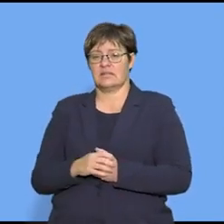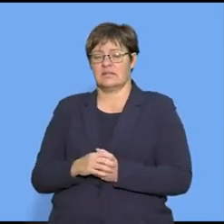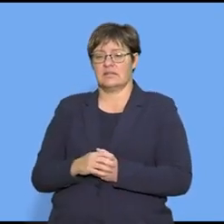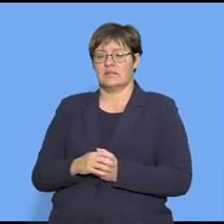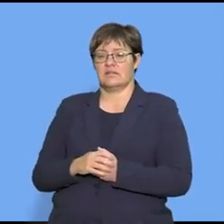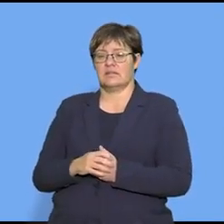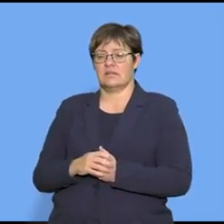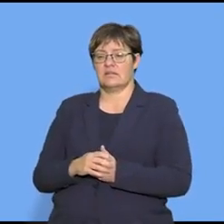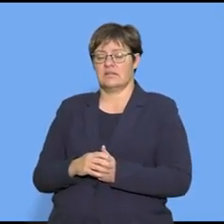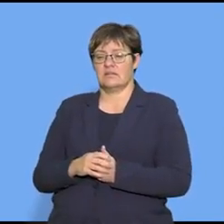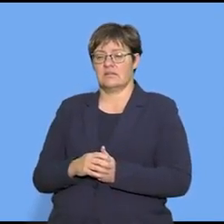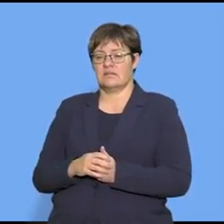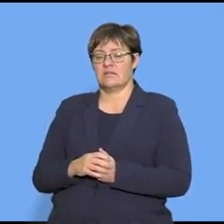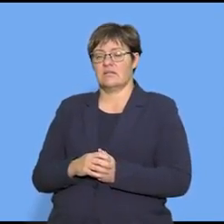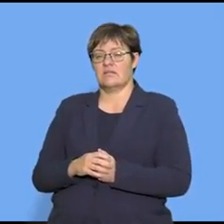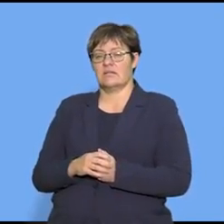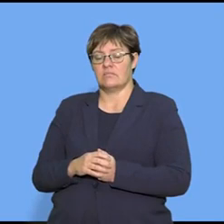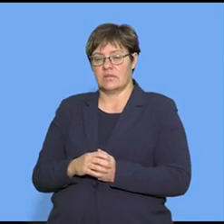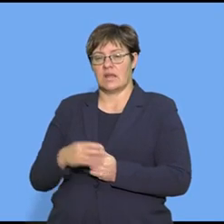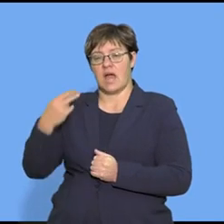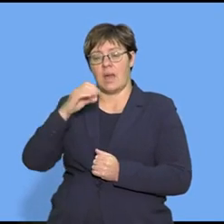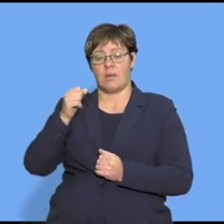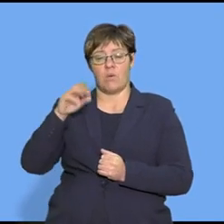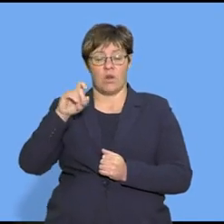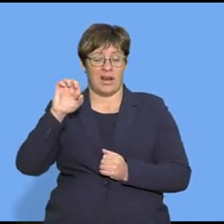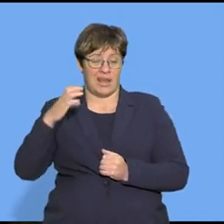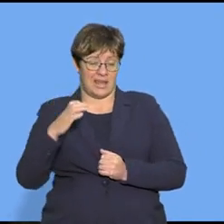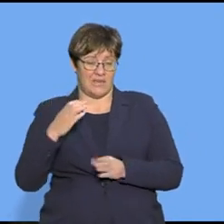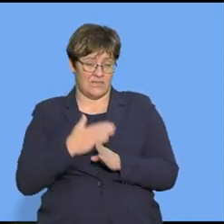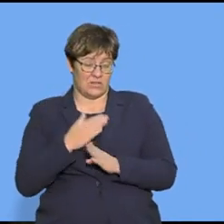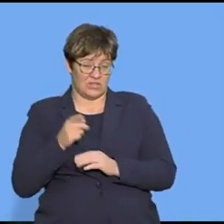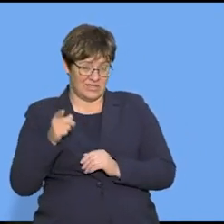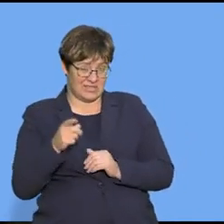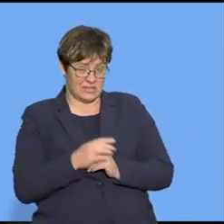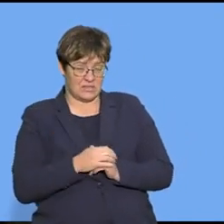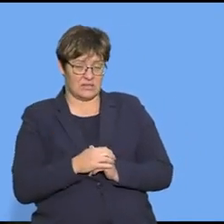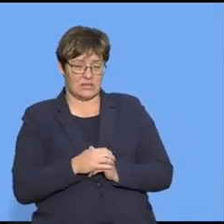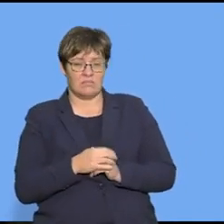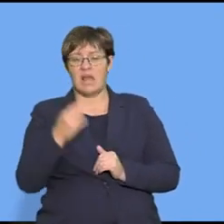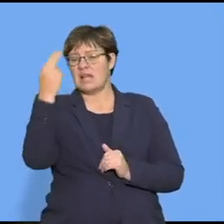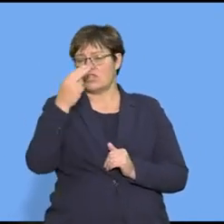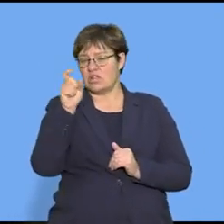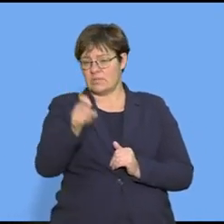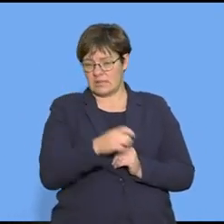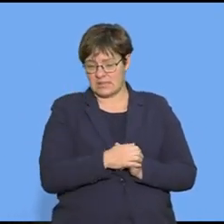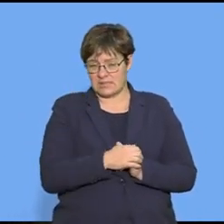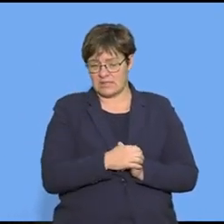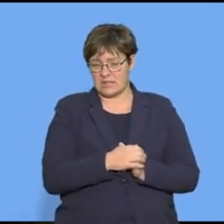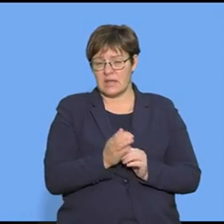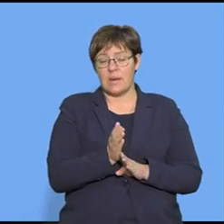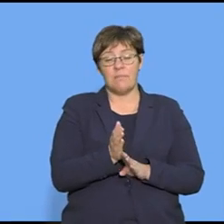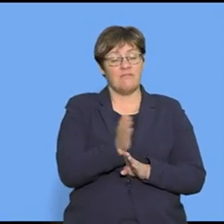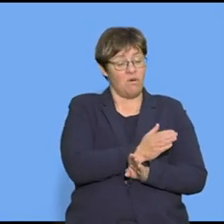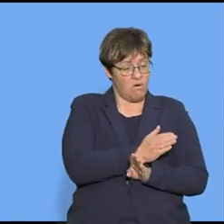be the hyperbolic function. So now we need to sketch this, but before we do